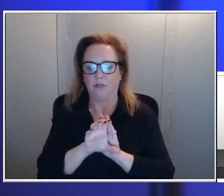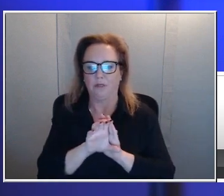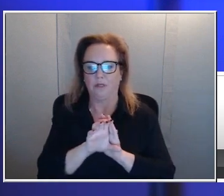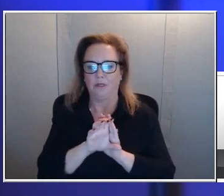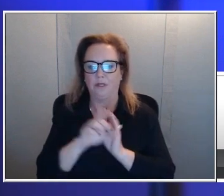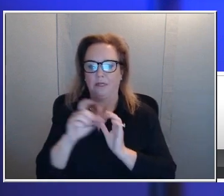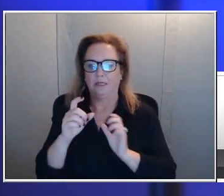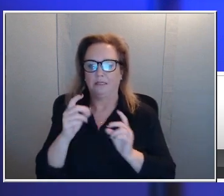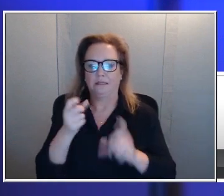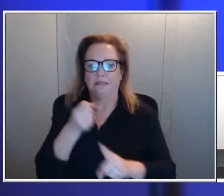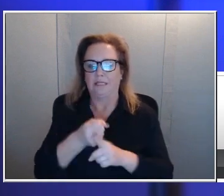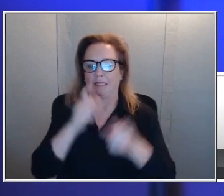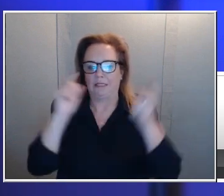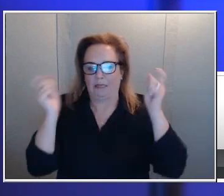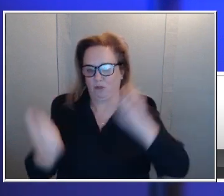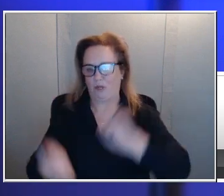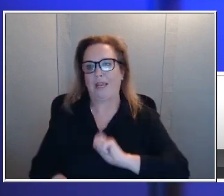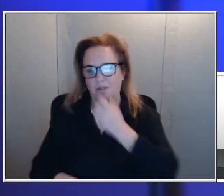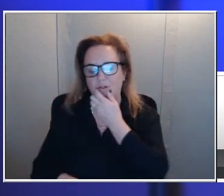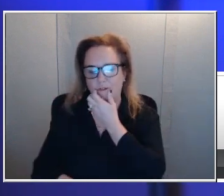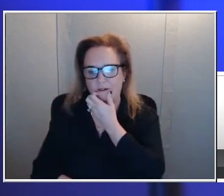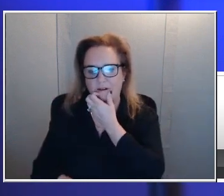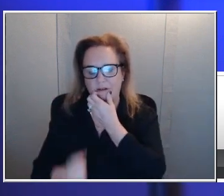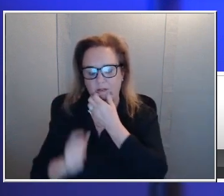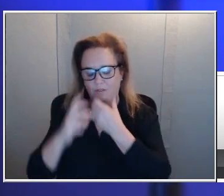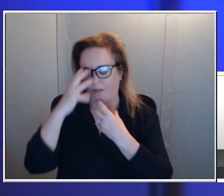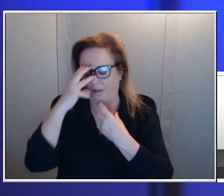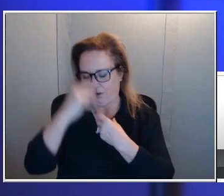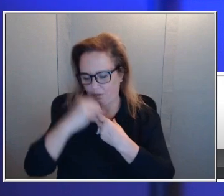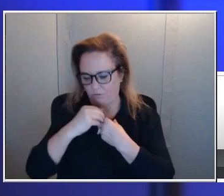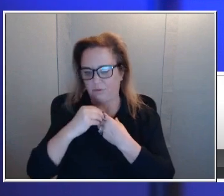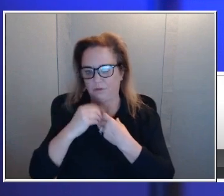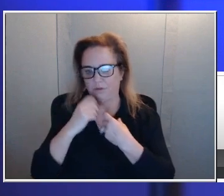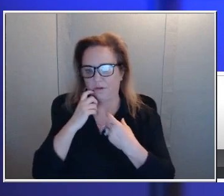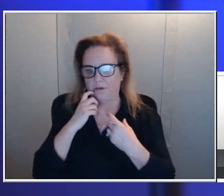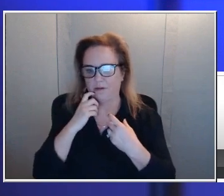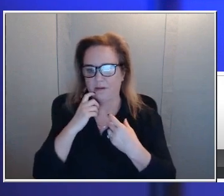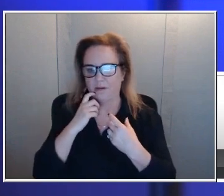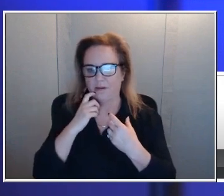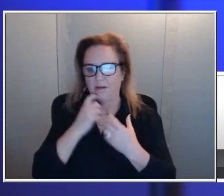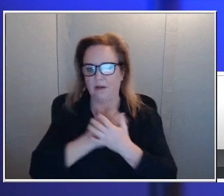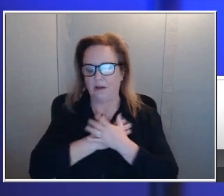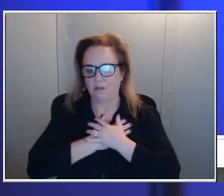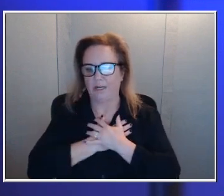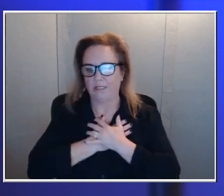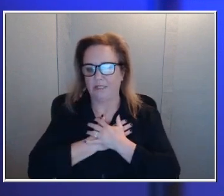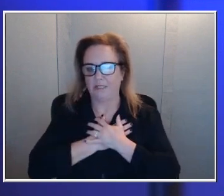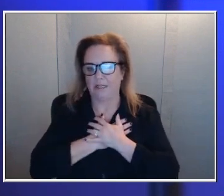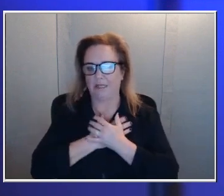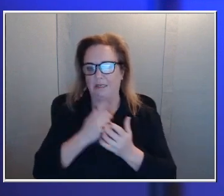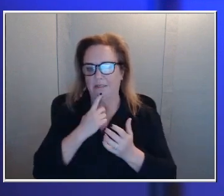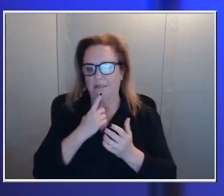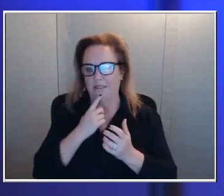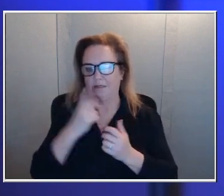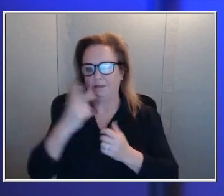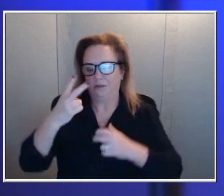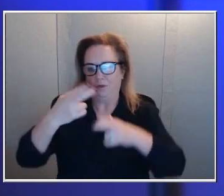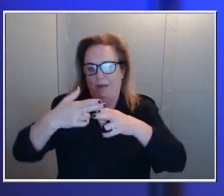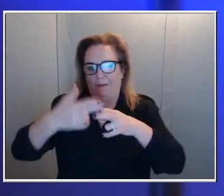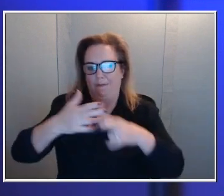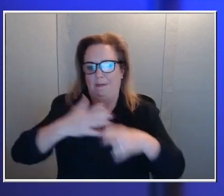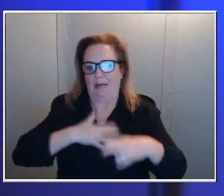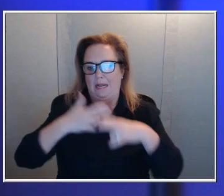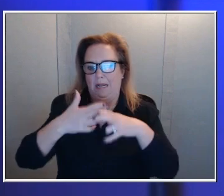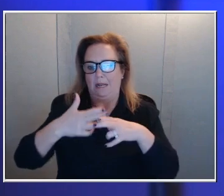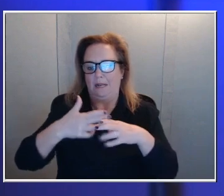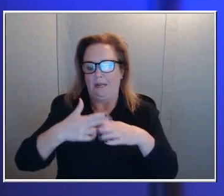suddenly something changed. She closed her eyes, kind of put her hands towards her chest, and said my name twice. And right